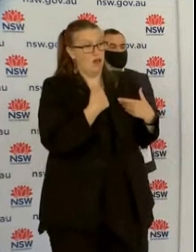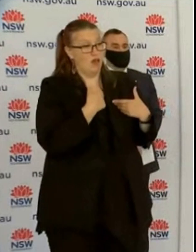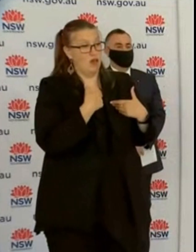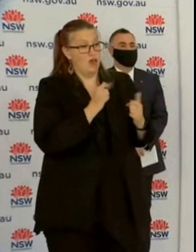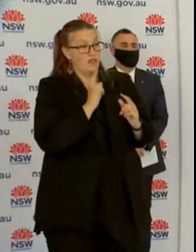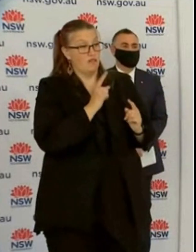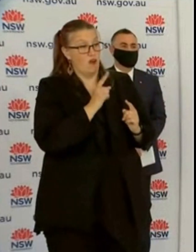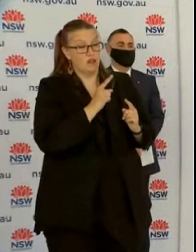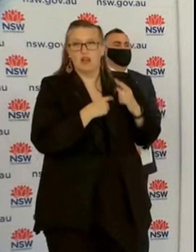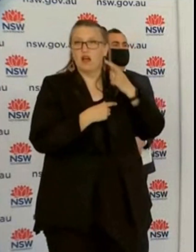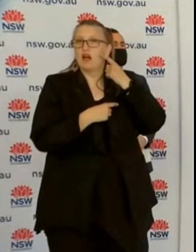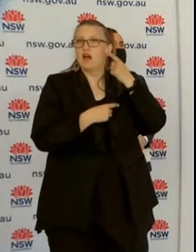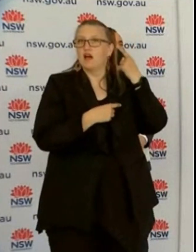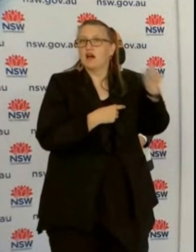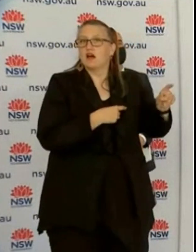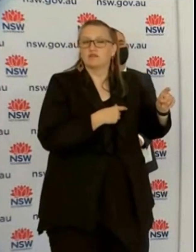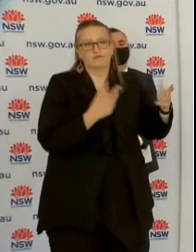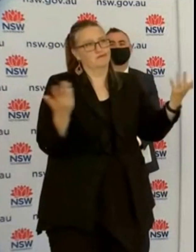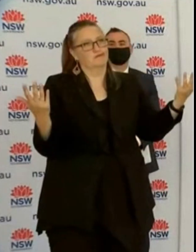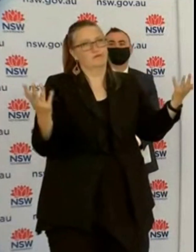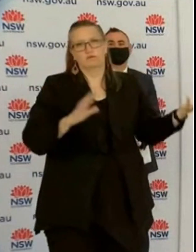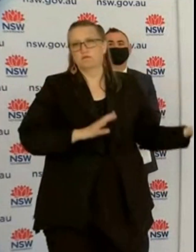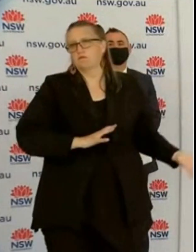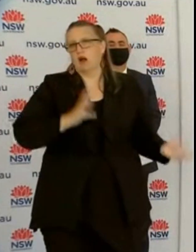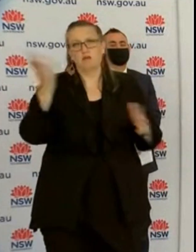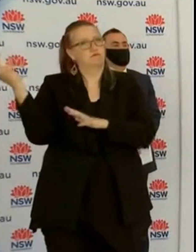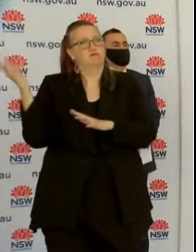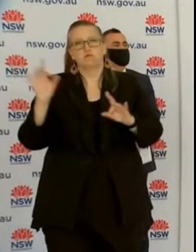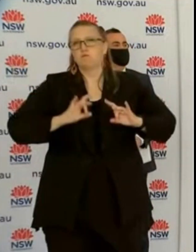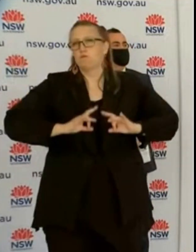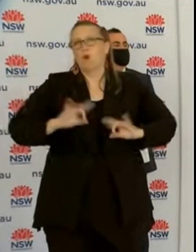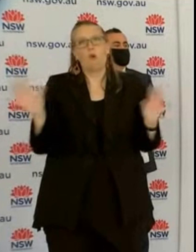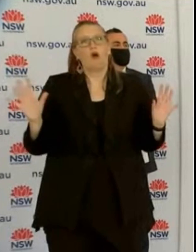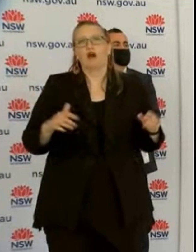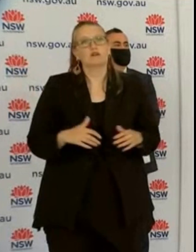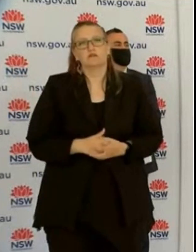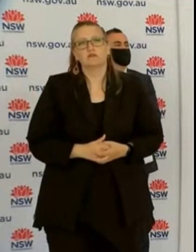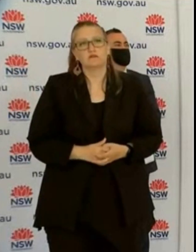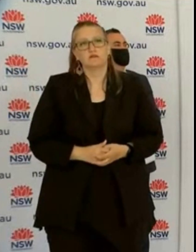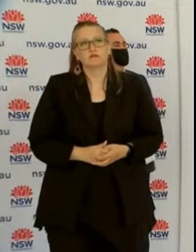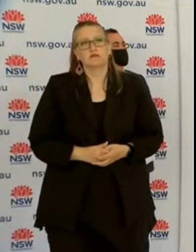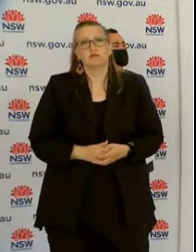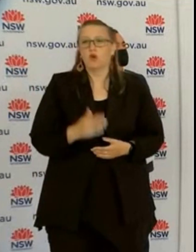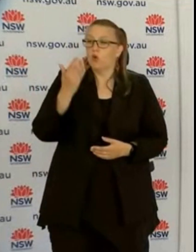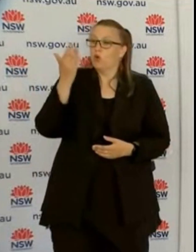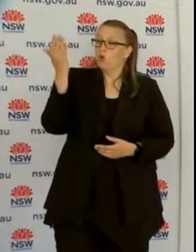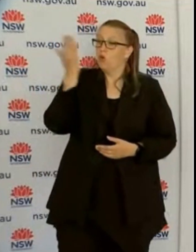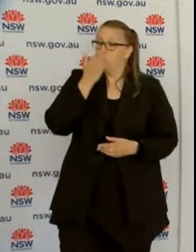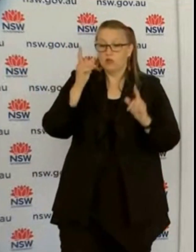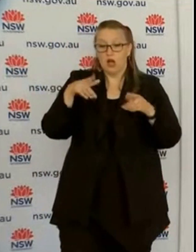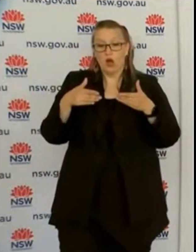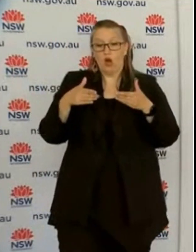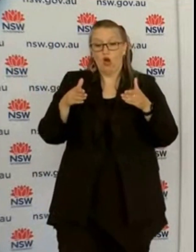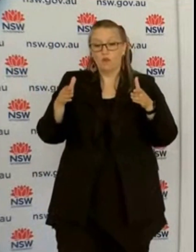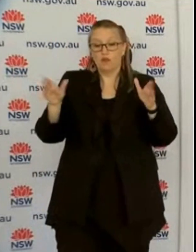back when there's too much disease in the community. And with schools opening up, our ideal is, and with all of us opening up in October, we want to